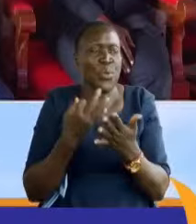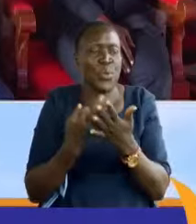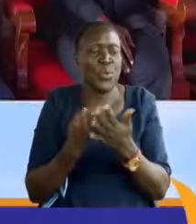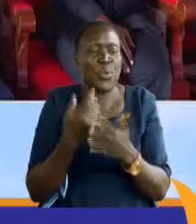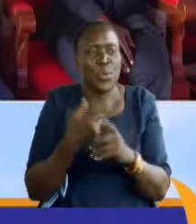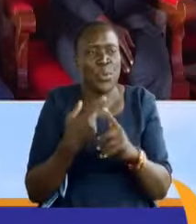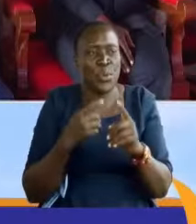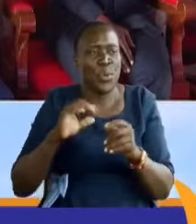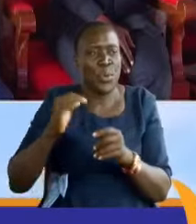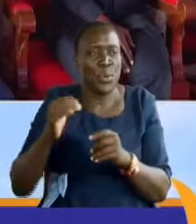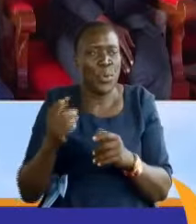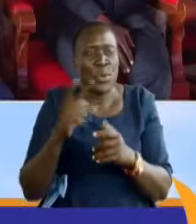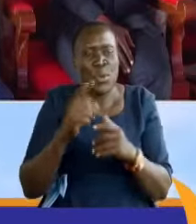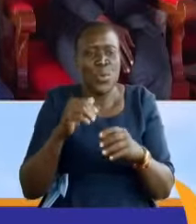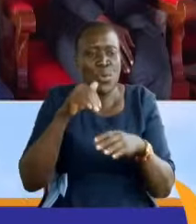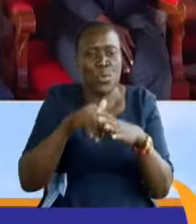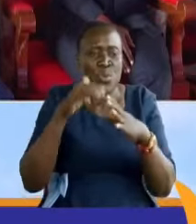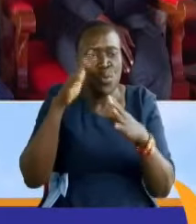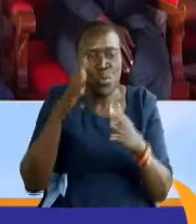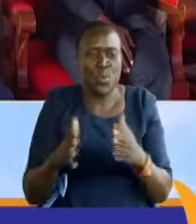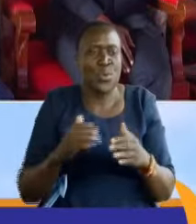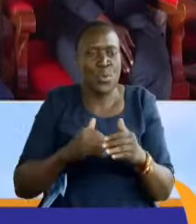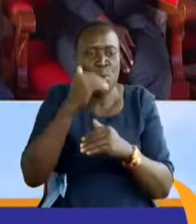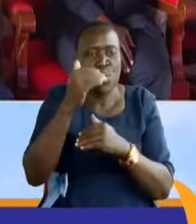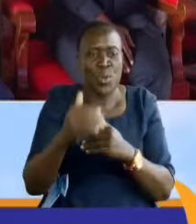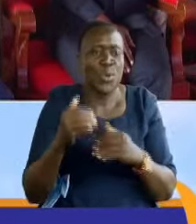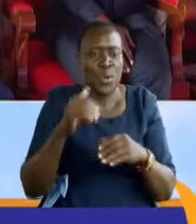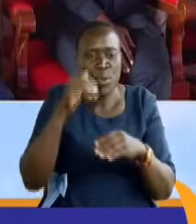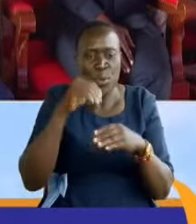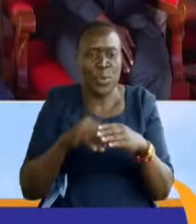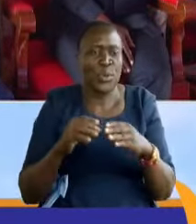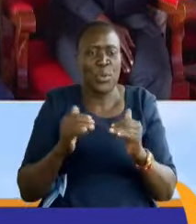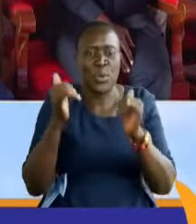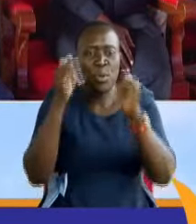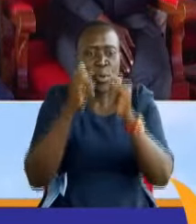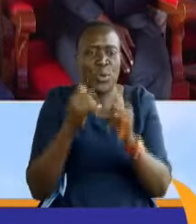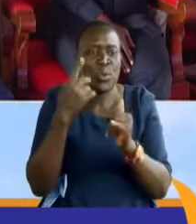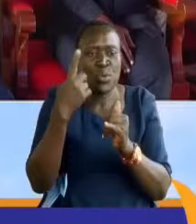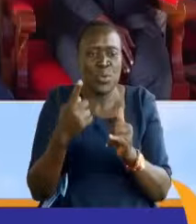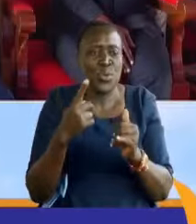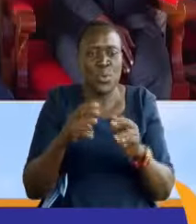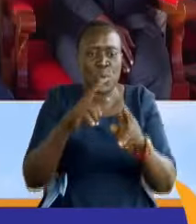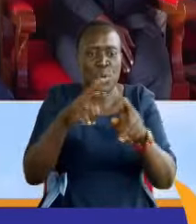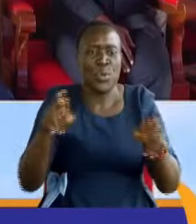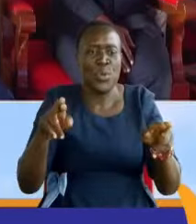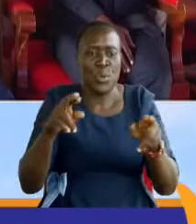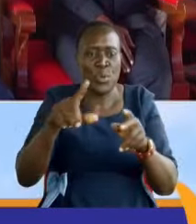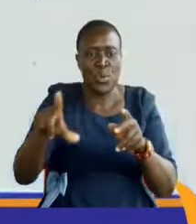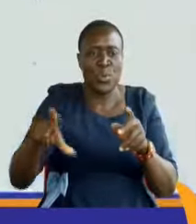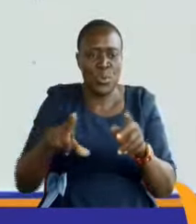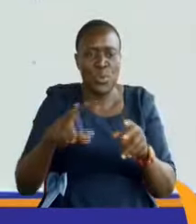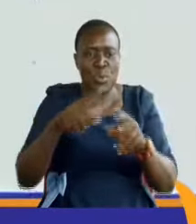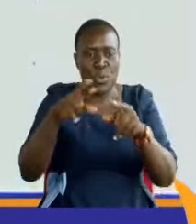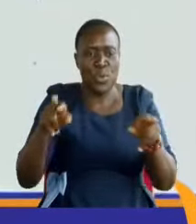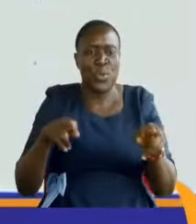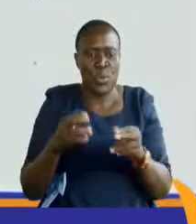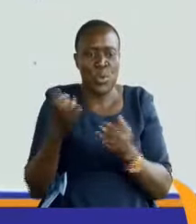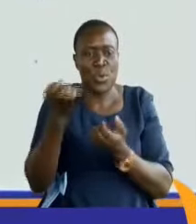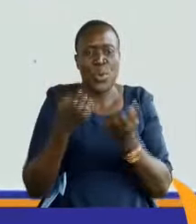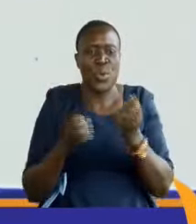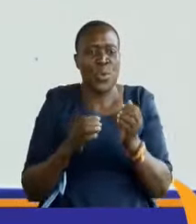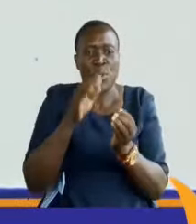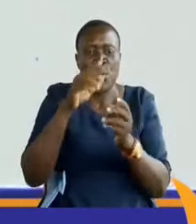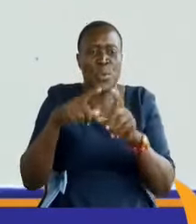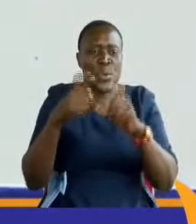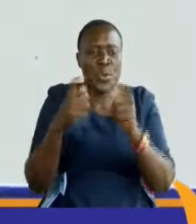that these investors, the next investment conference would probably be one for the Lake Region economic bloc. Your Excellency, as